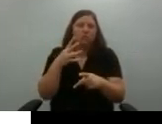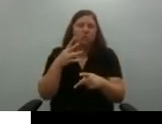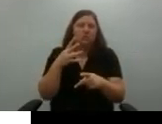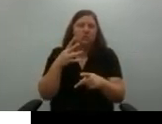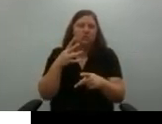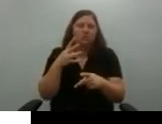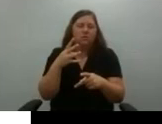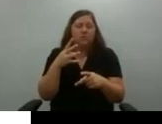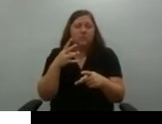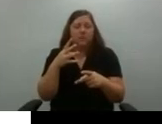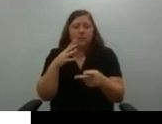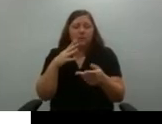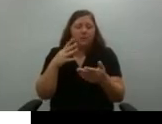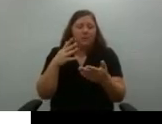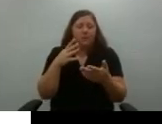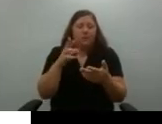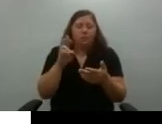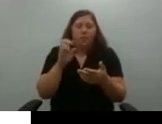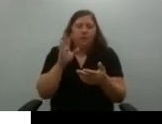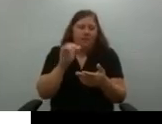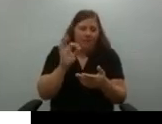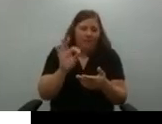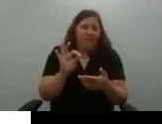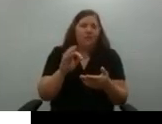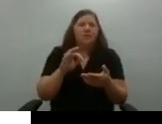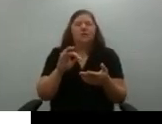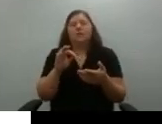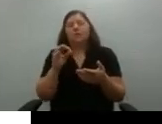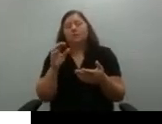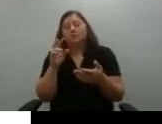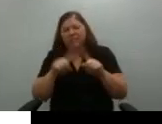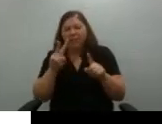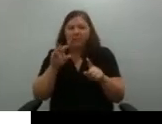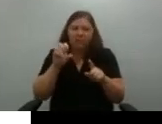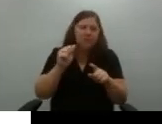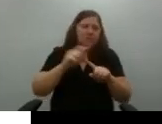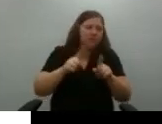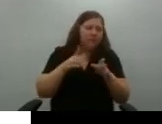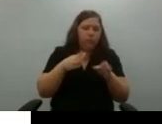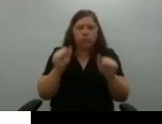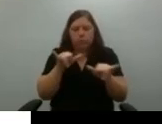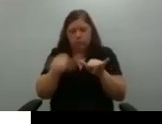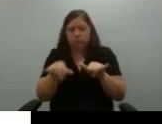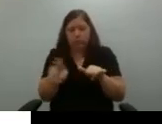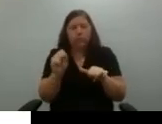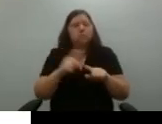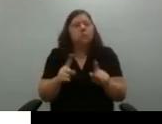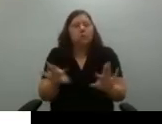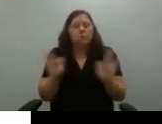immigration attorney or a BIA accredited representative for a full consultation to determine your